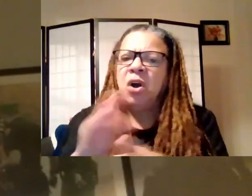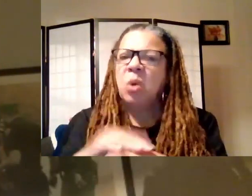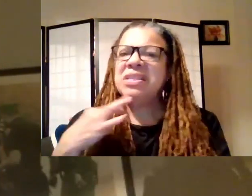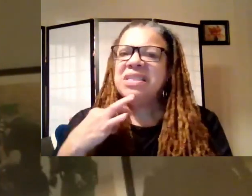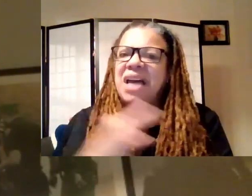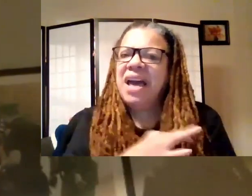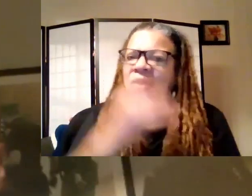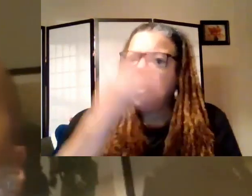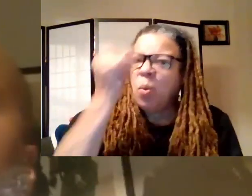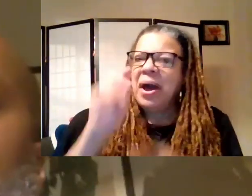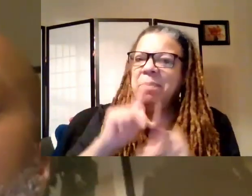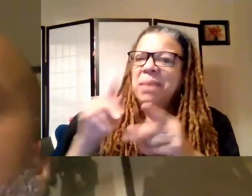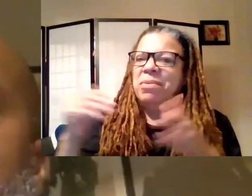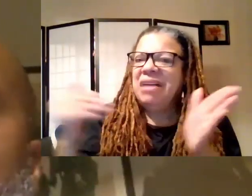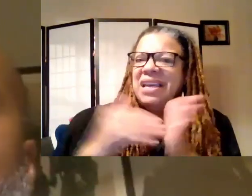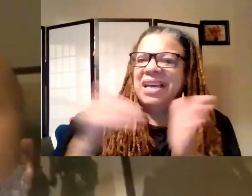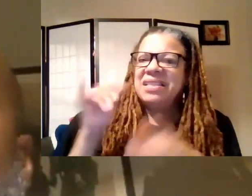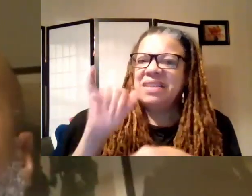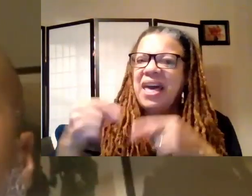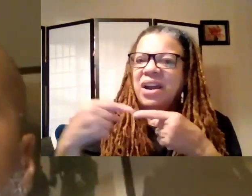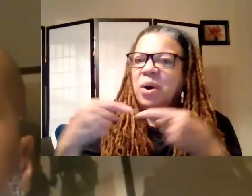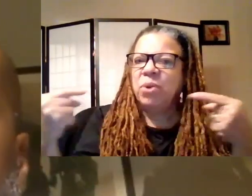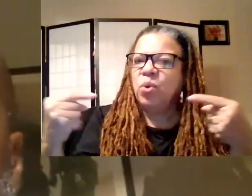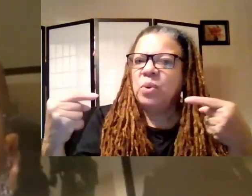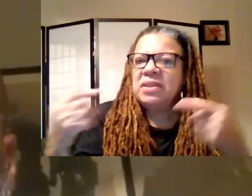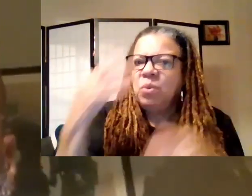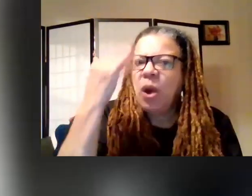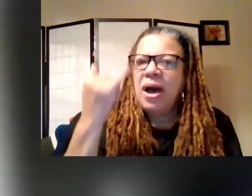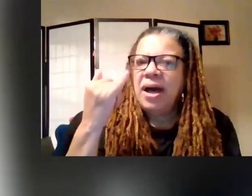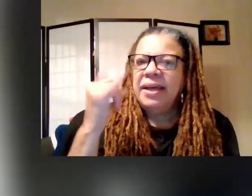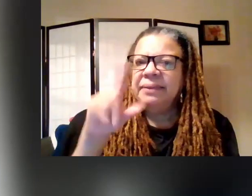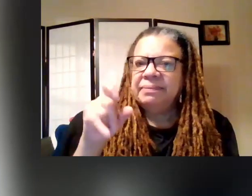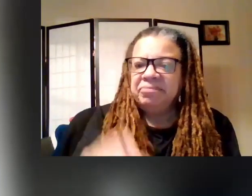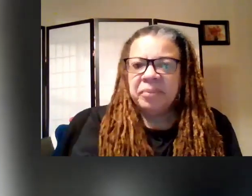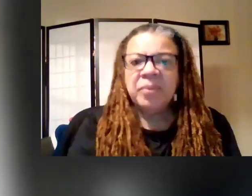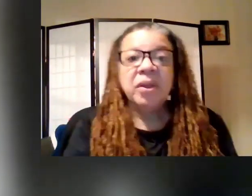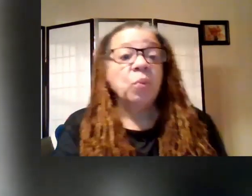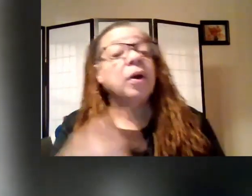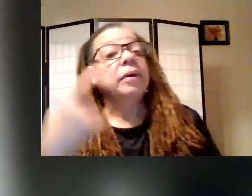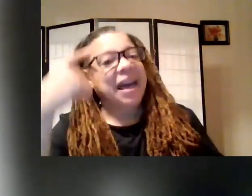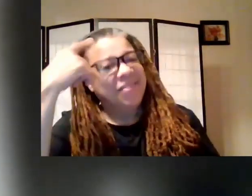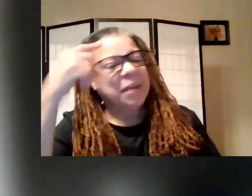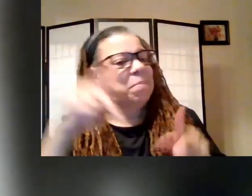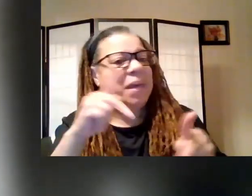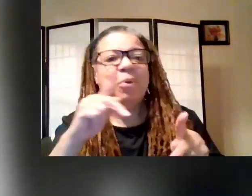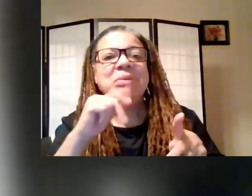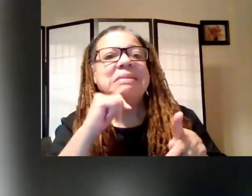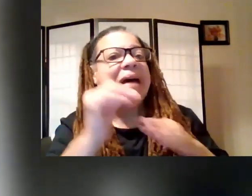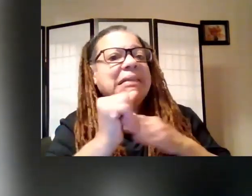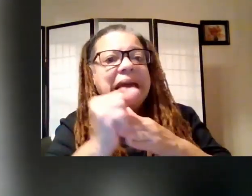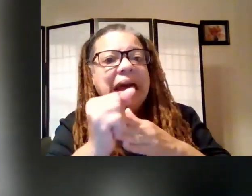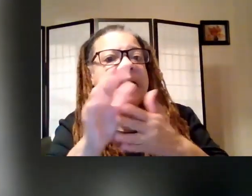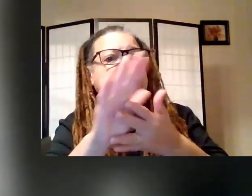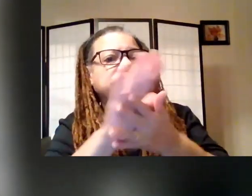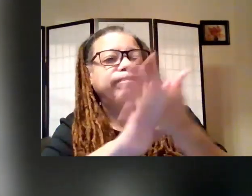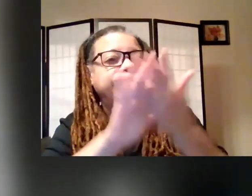a nurse practitioner or a physician assistant on site? Yeah, I think people have been misled. I think they're being led